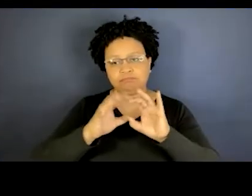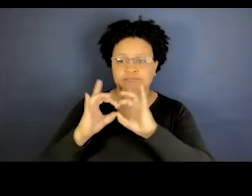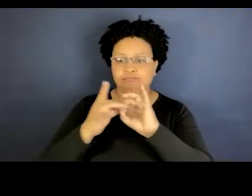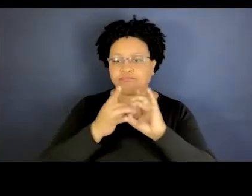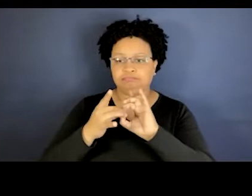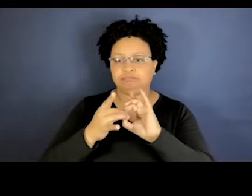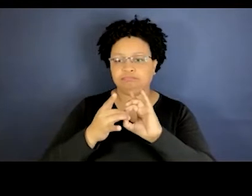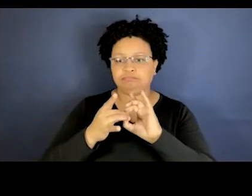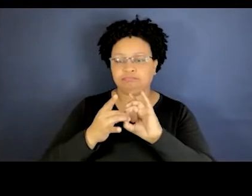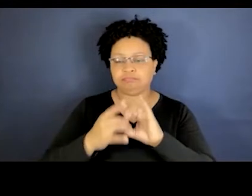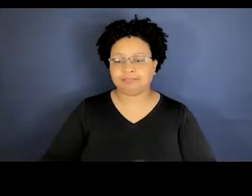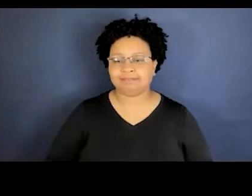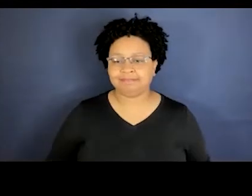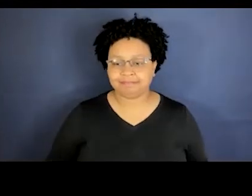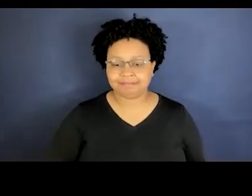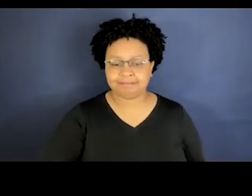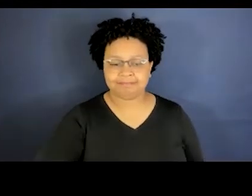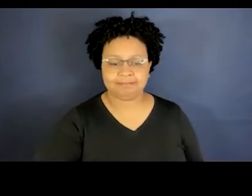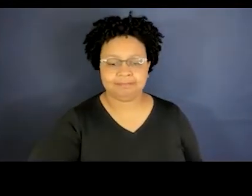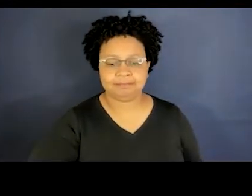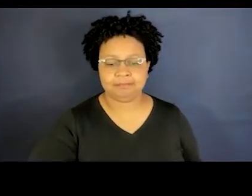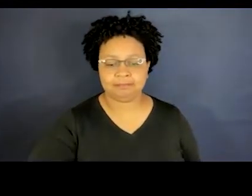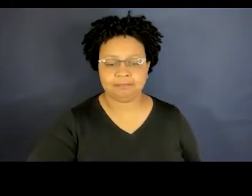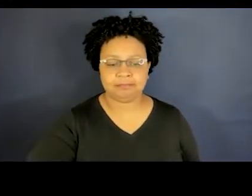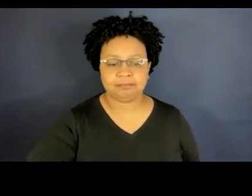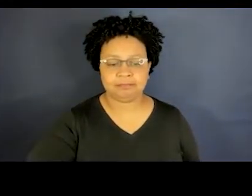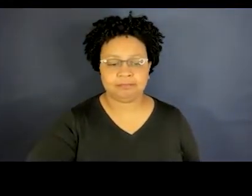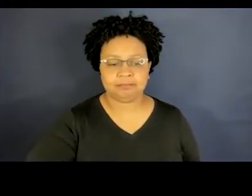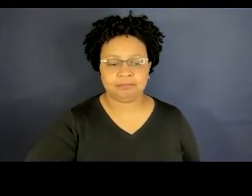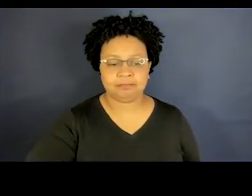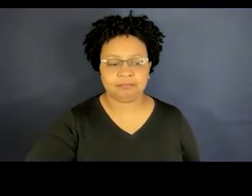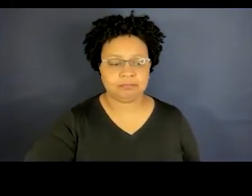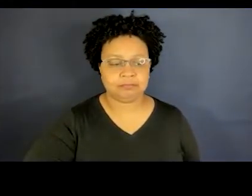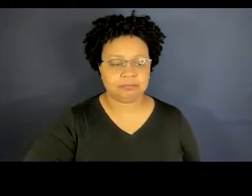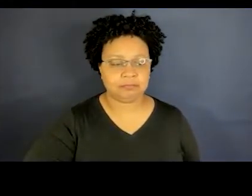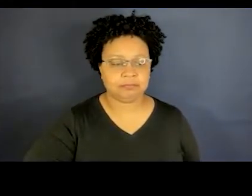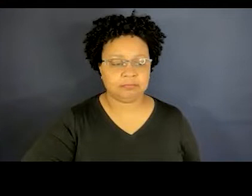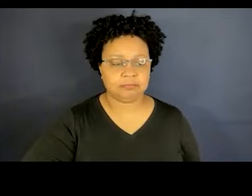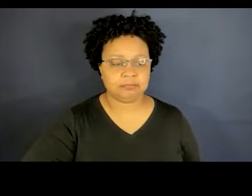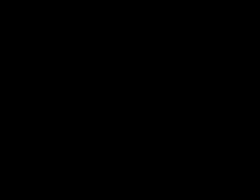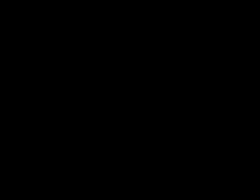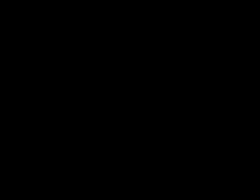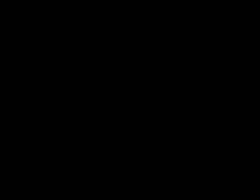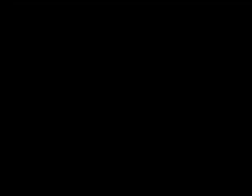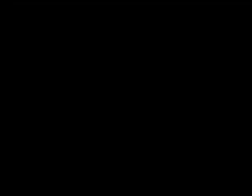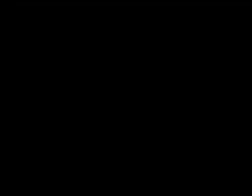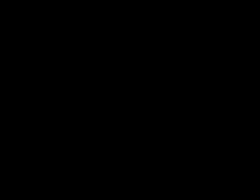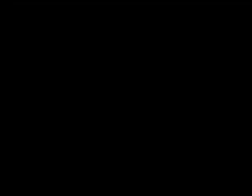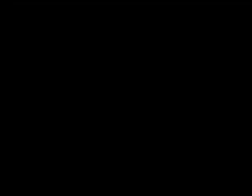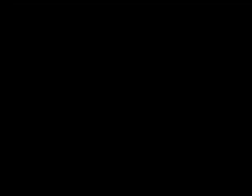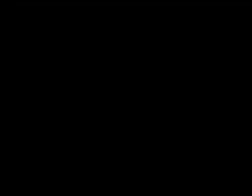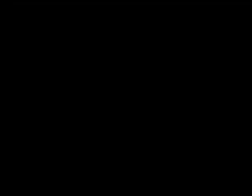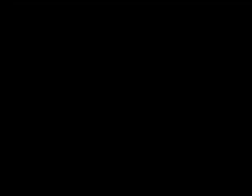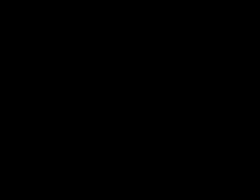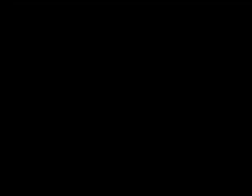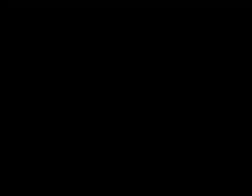her. That's right. And, she was not only a puzzle piece for her and her children, but also for others, right? So